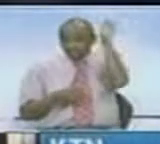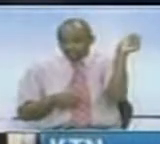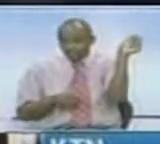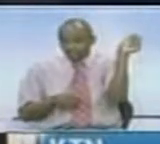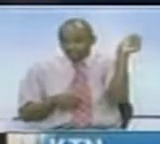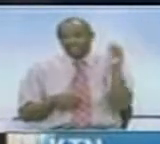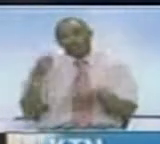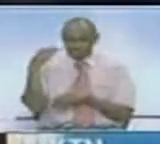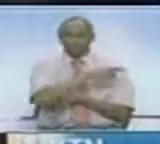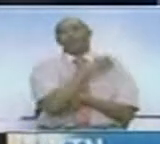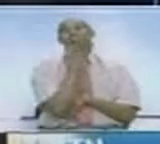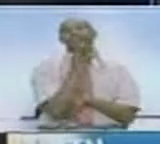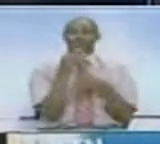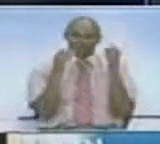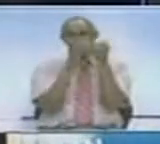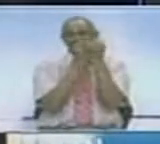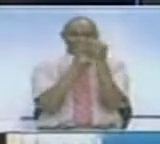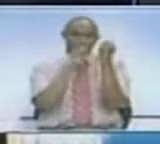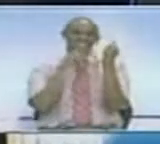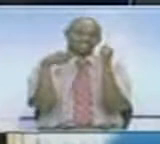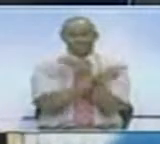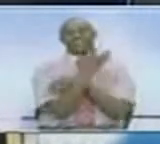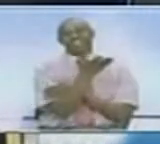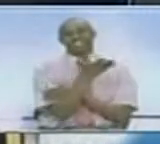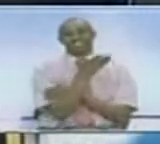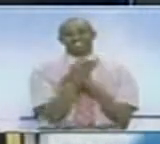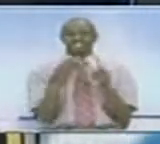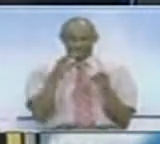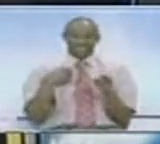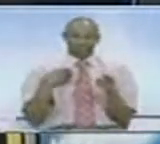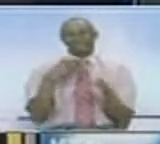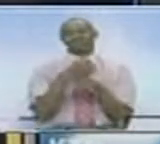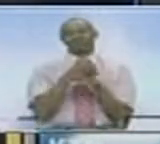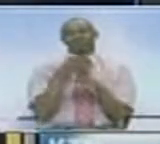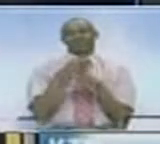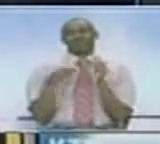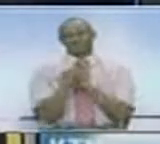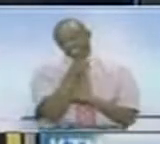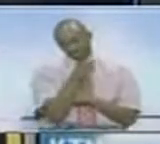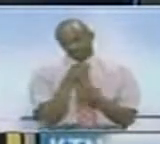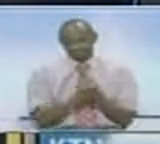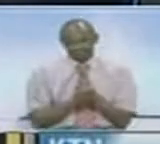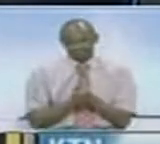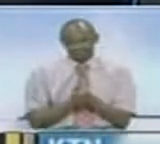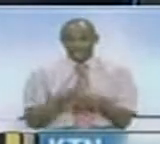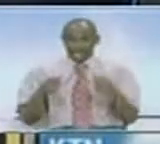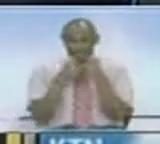short, so he used the hand of God to help him score a goal against England. Let's see what happened in 1982.